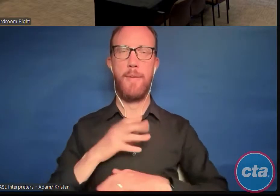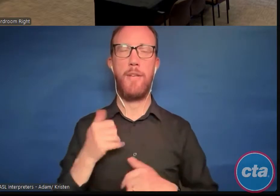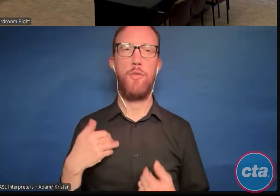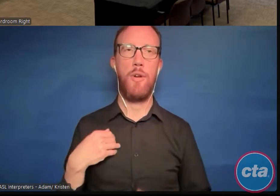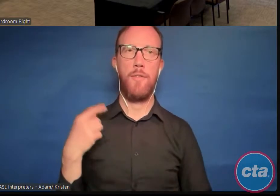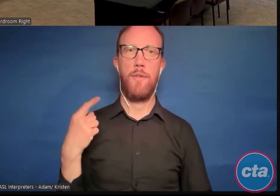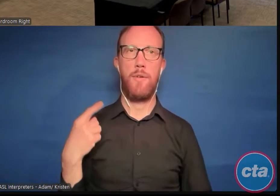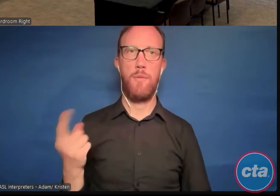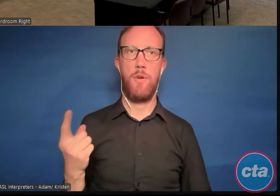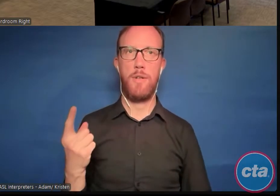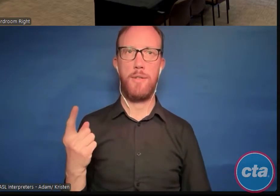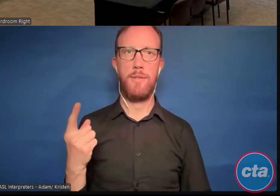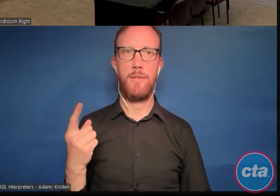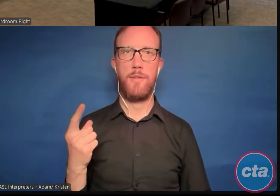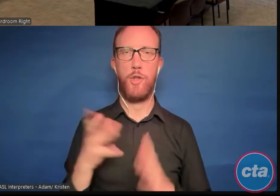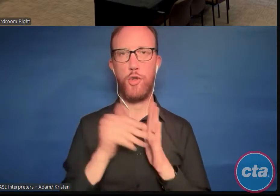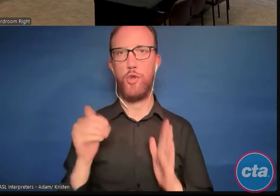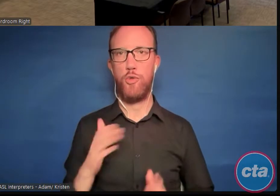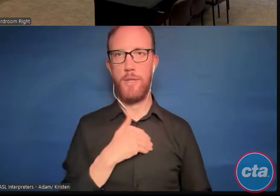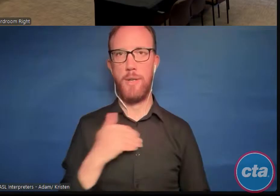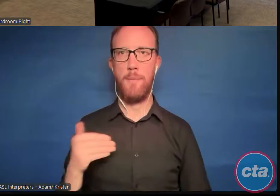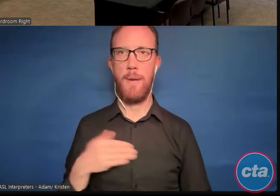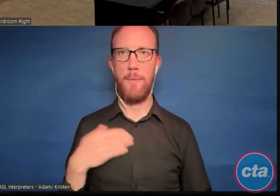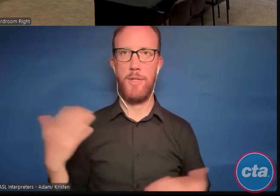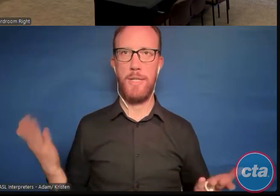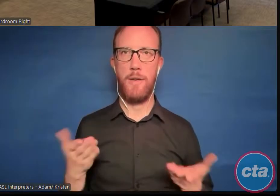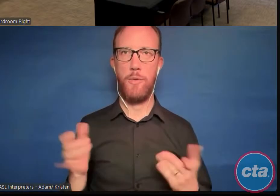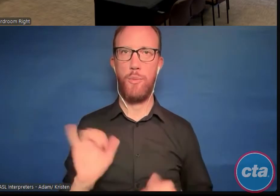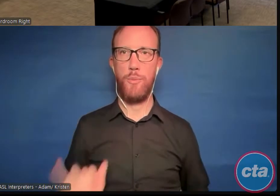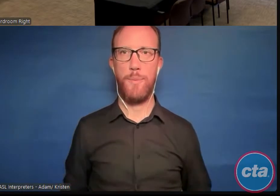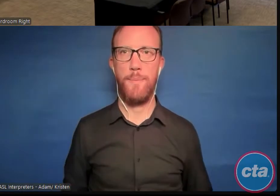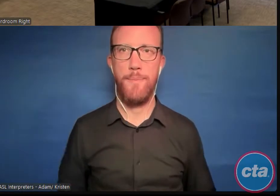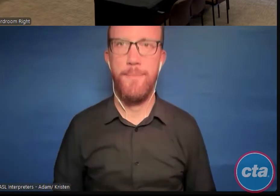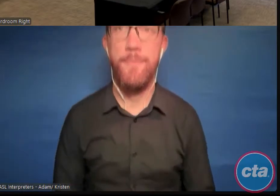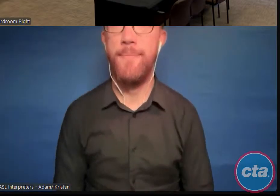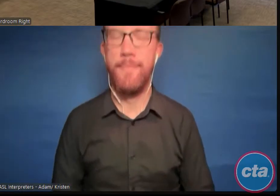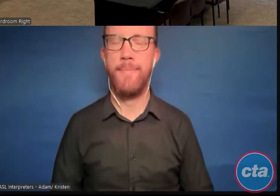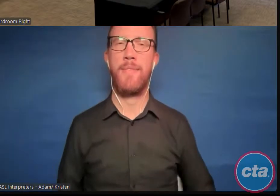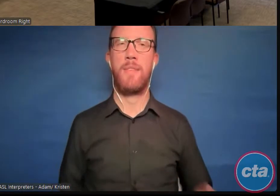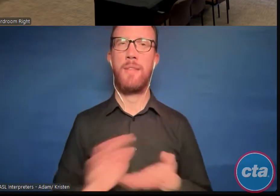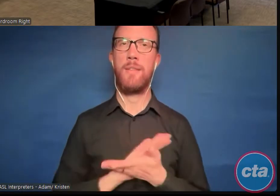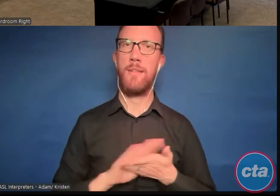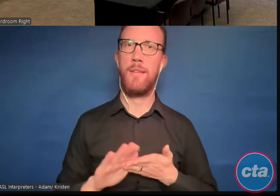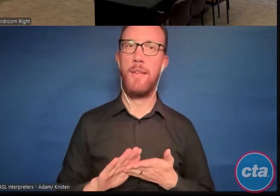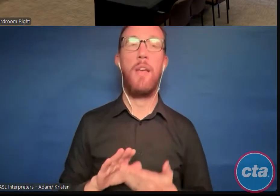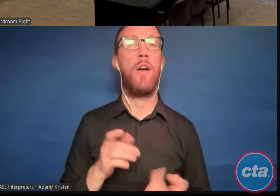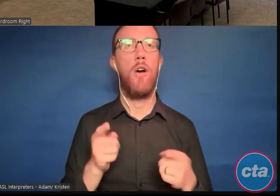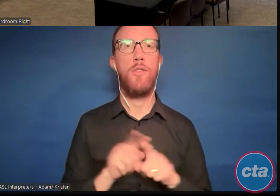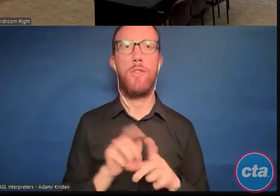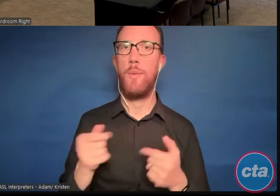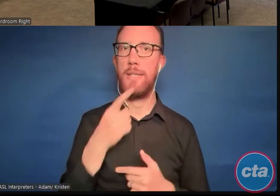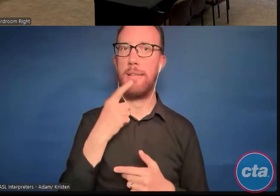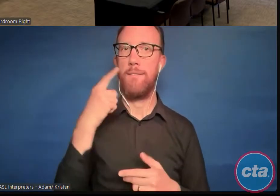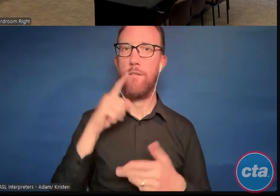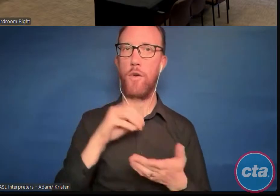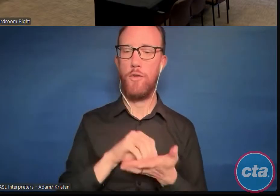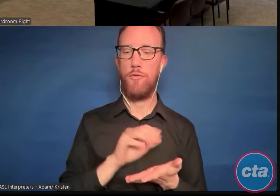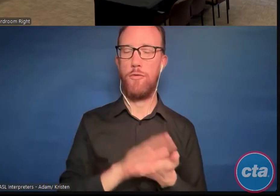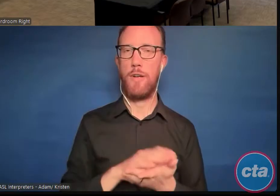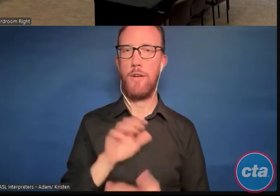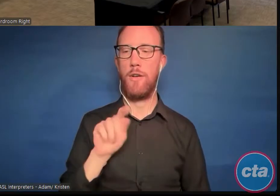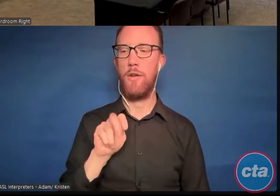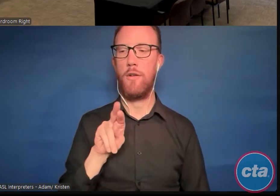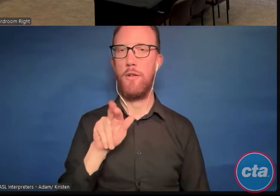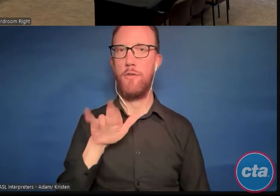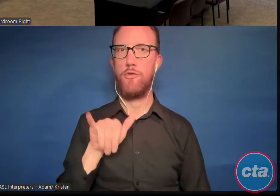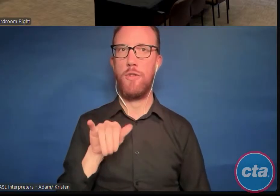one student member in attendance. Lovely. I Okay. will also add for the record that Tracy Powell had confirmed